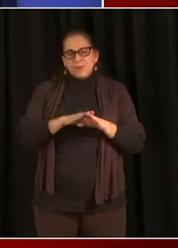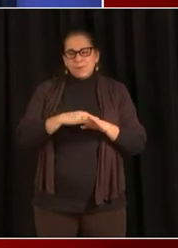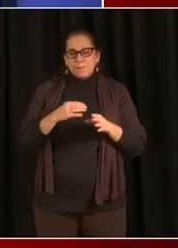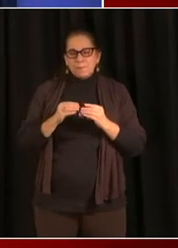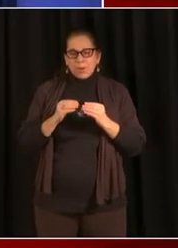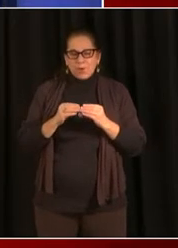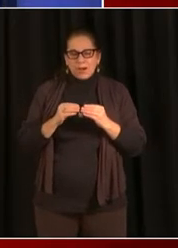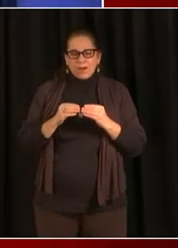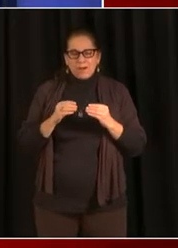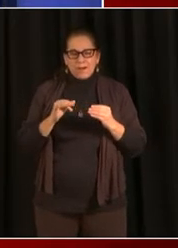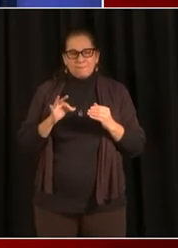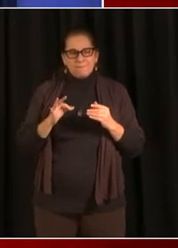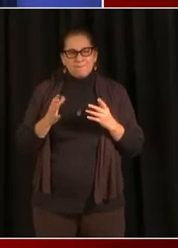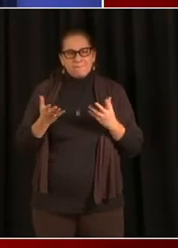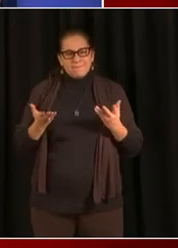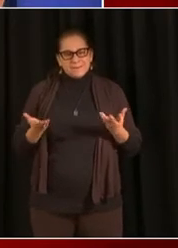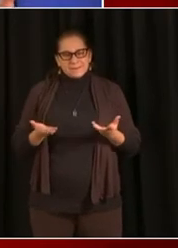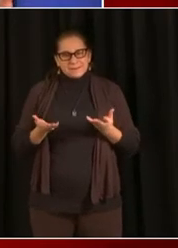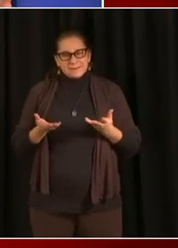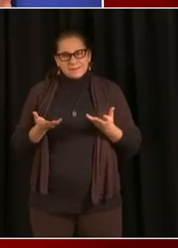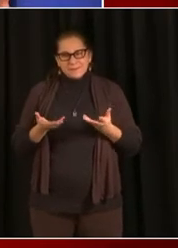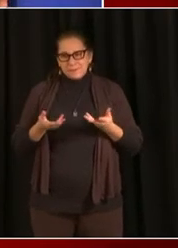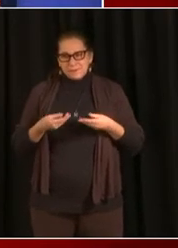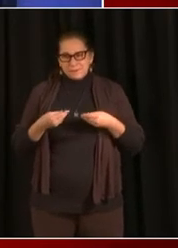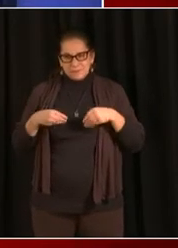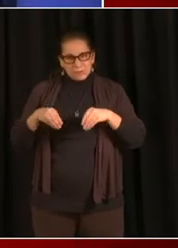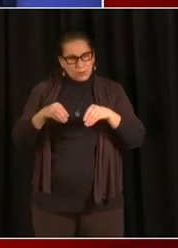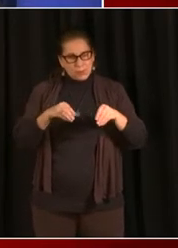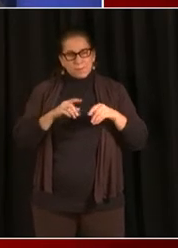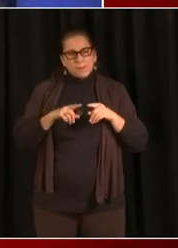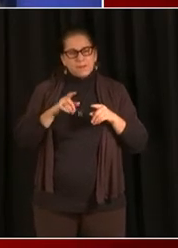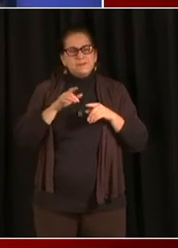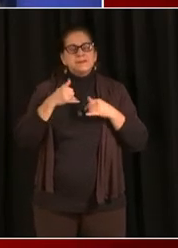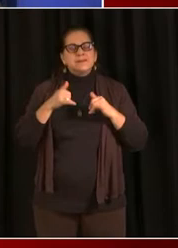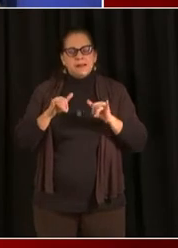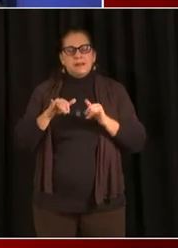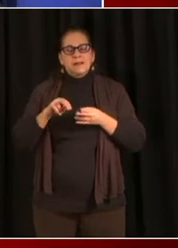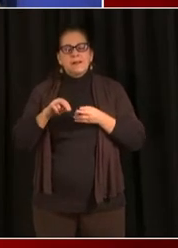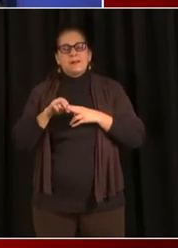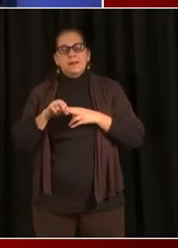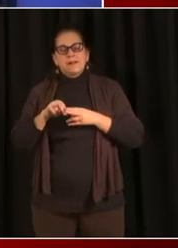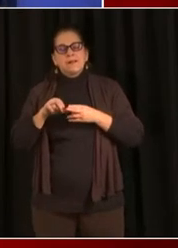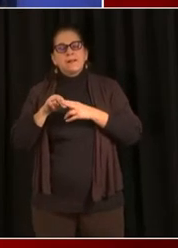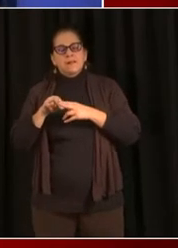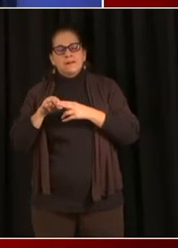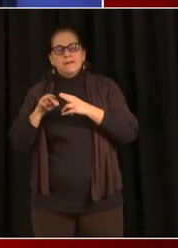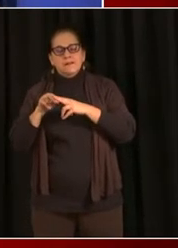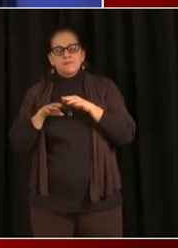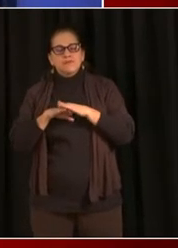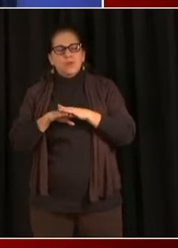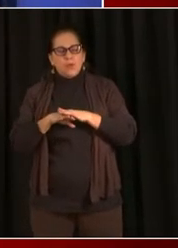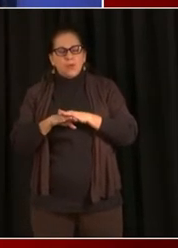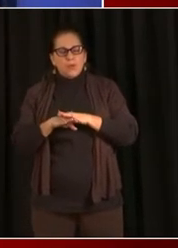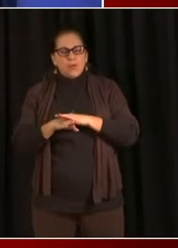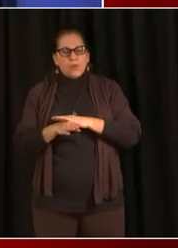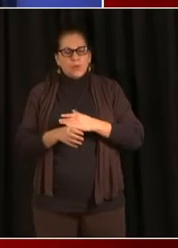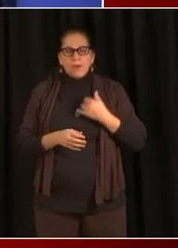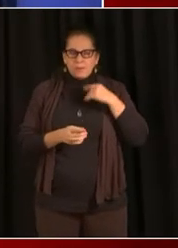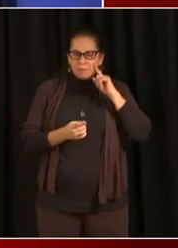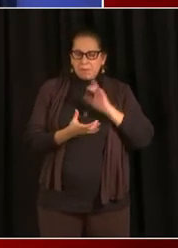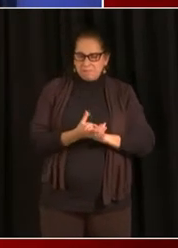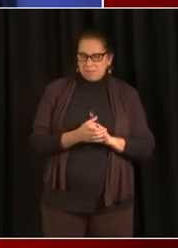up every day, okay, because the COVID. But at the same time, I believe